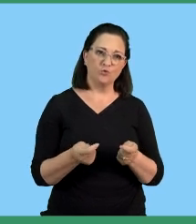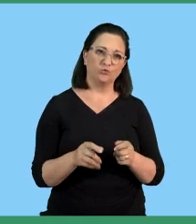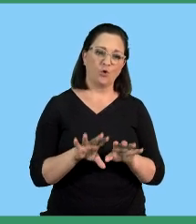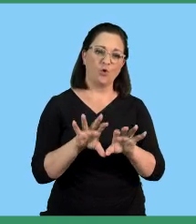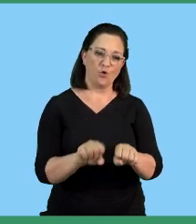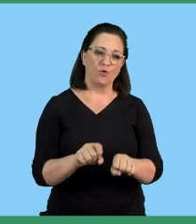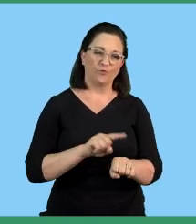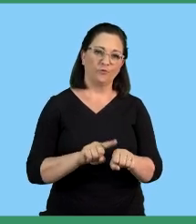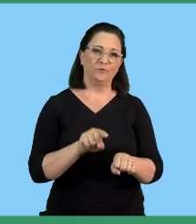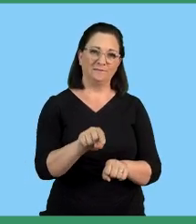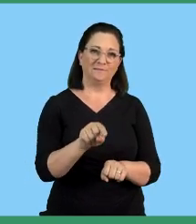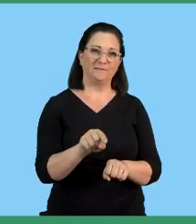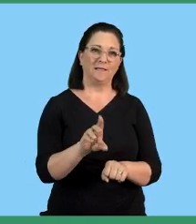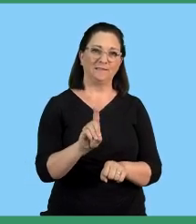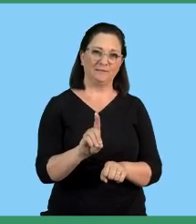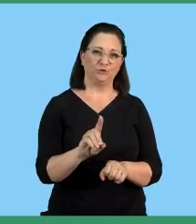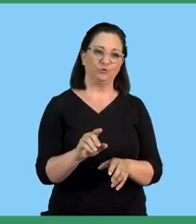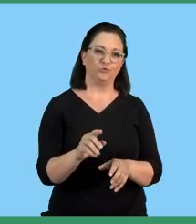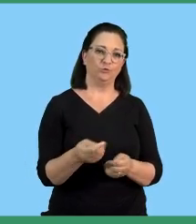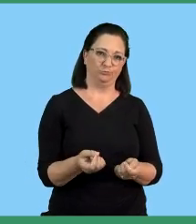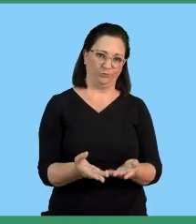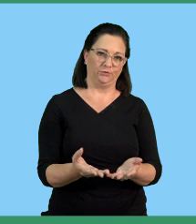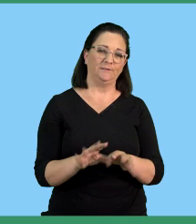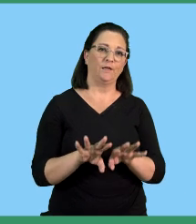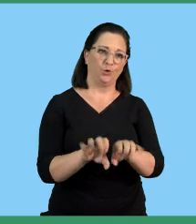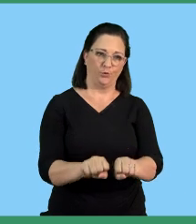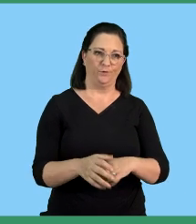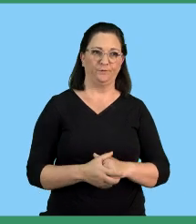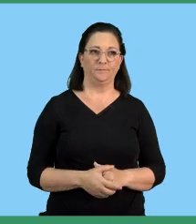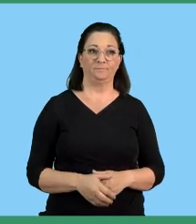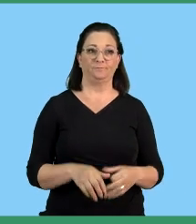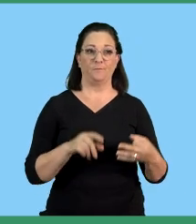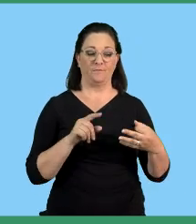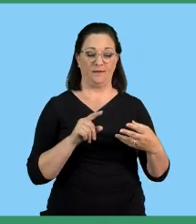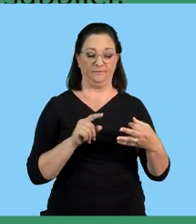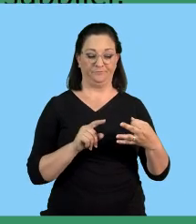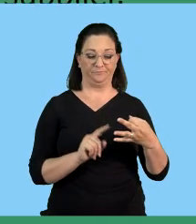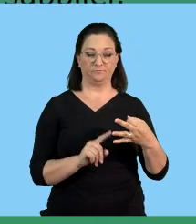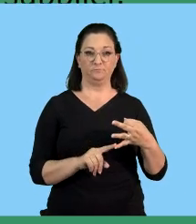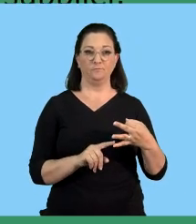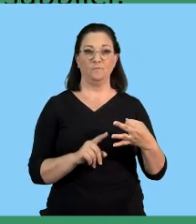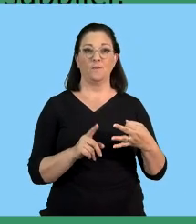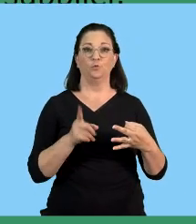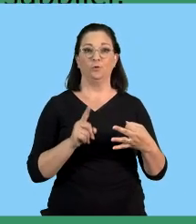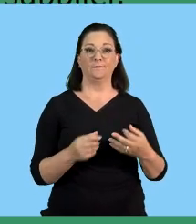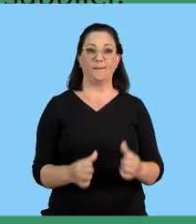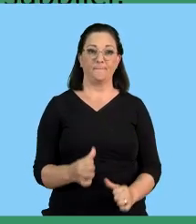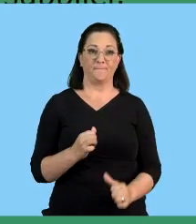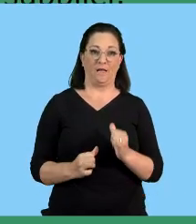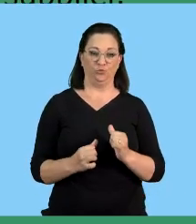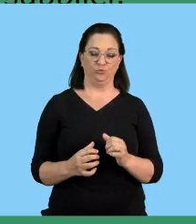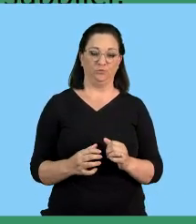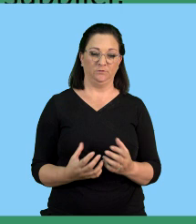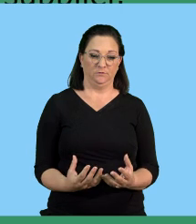control over direct distribution of the products. Then the second one is backward. We are